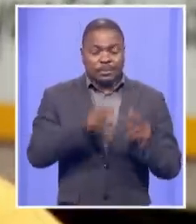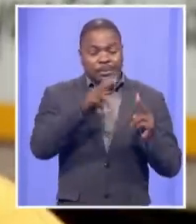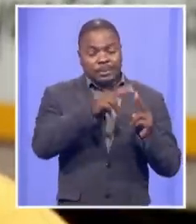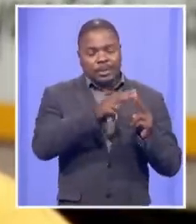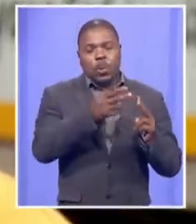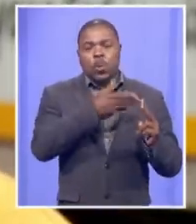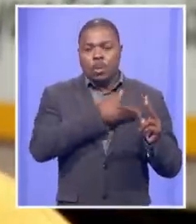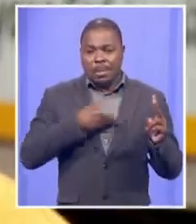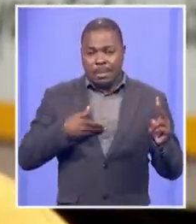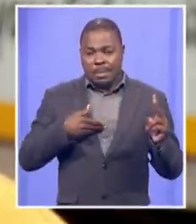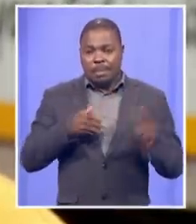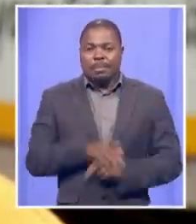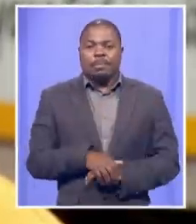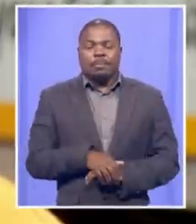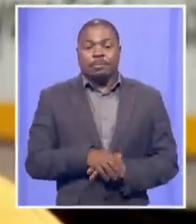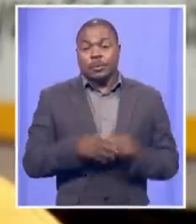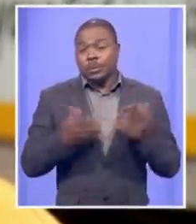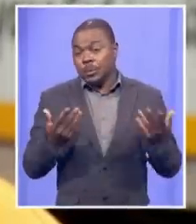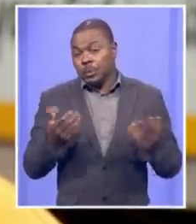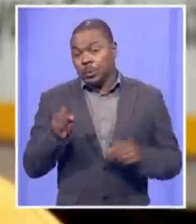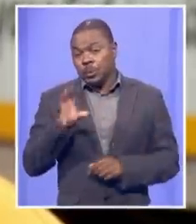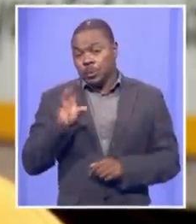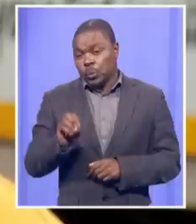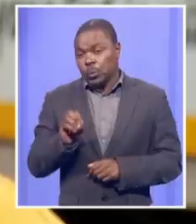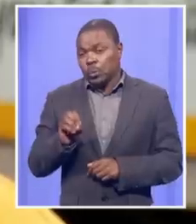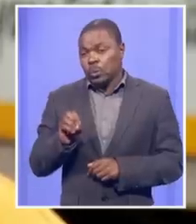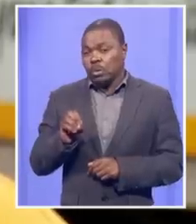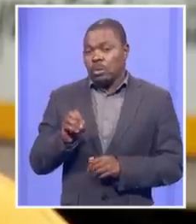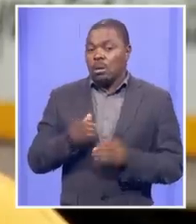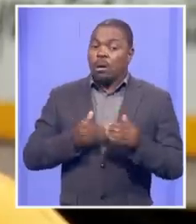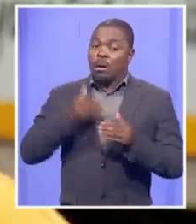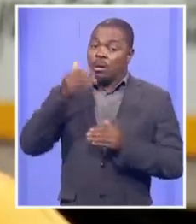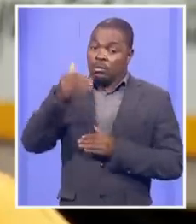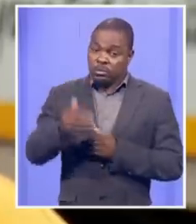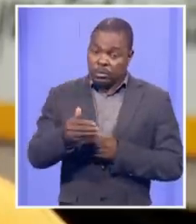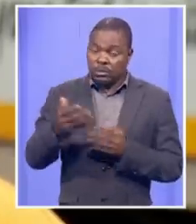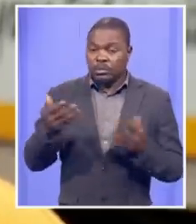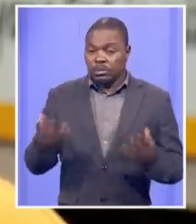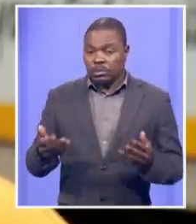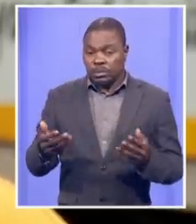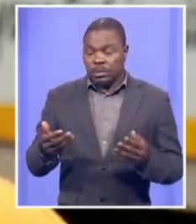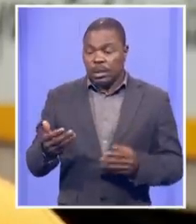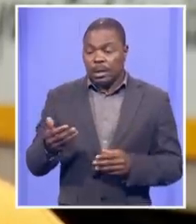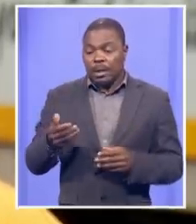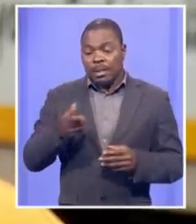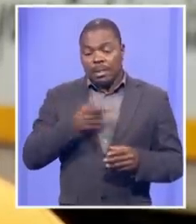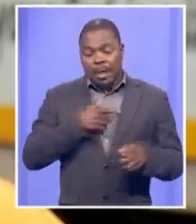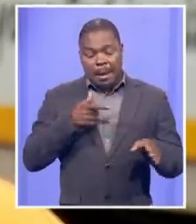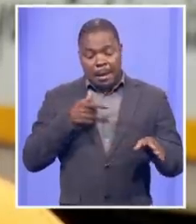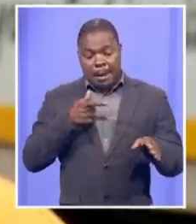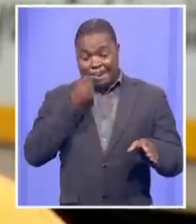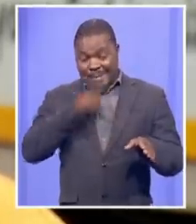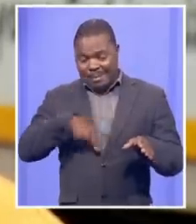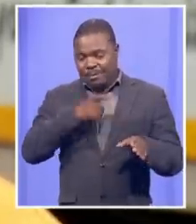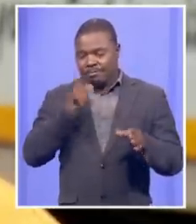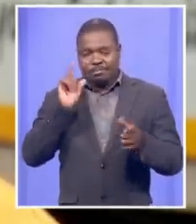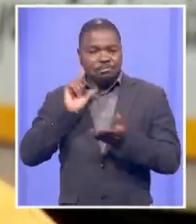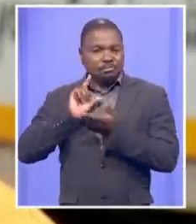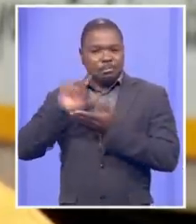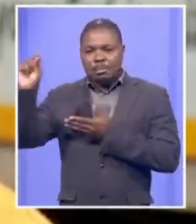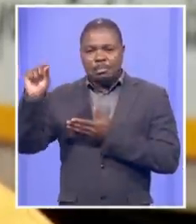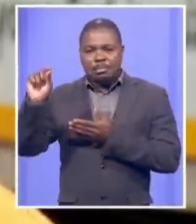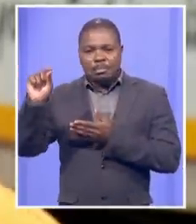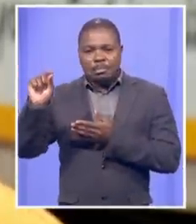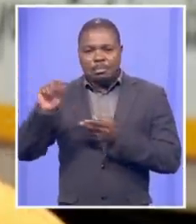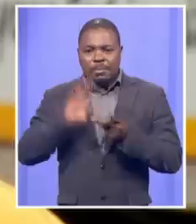women. So after that, that's when they left. After they left,